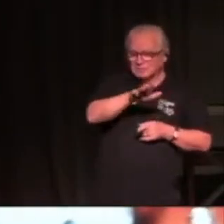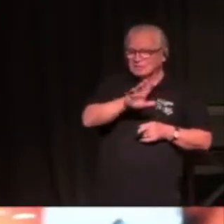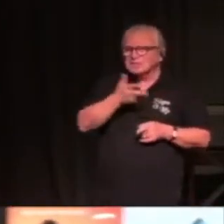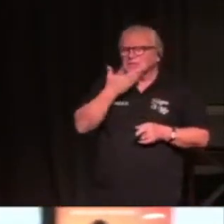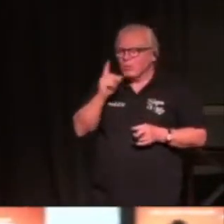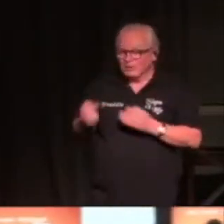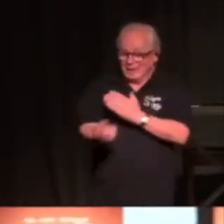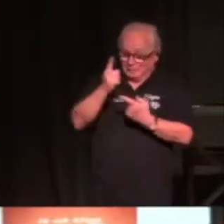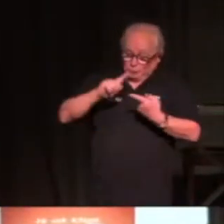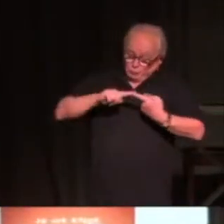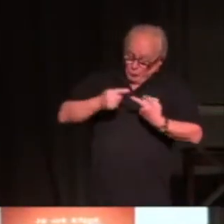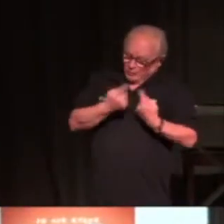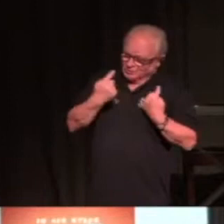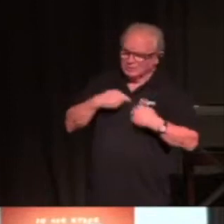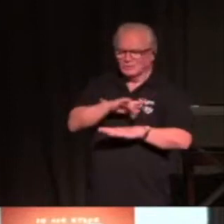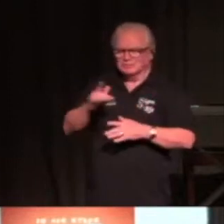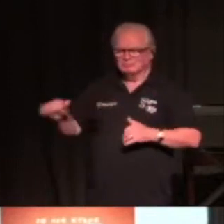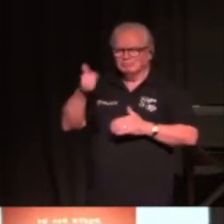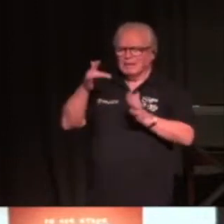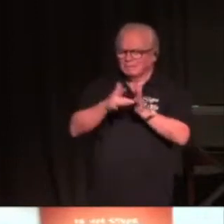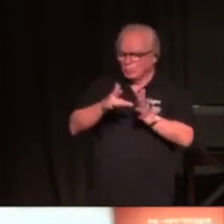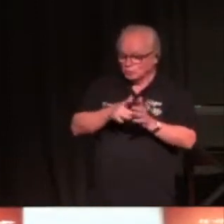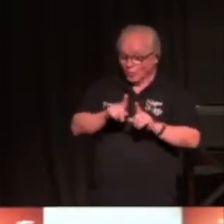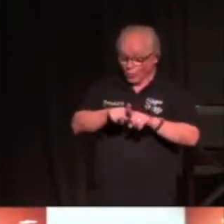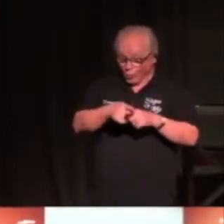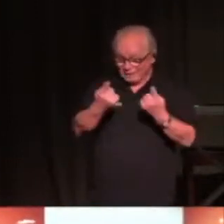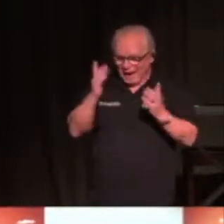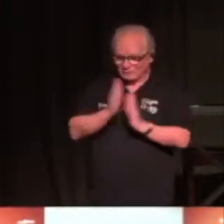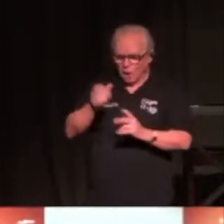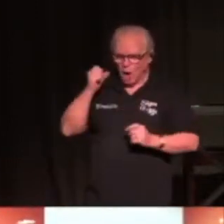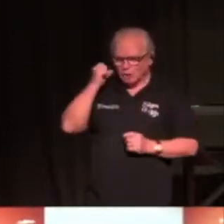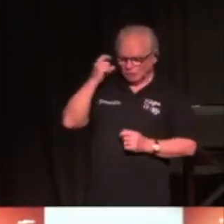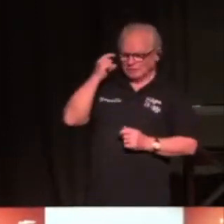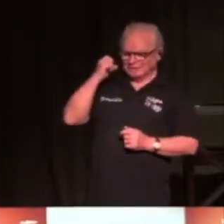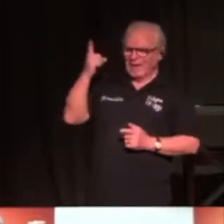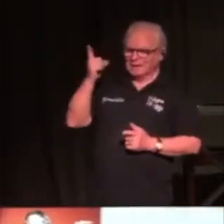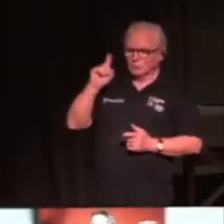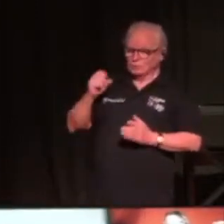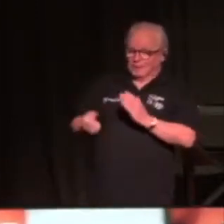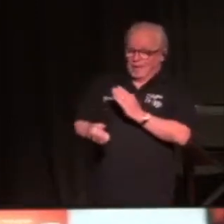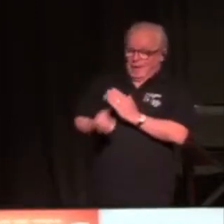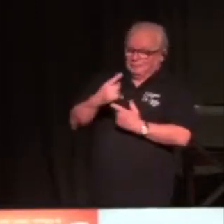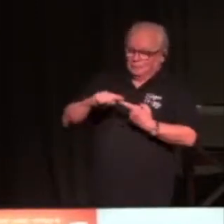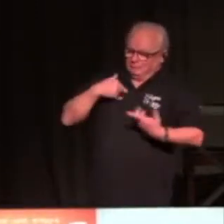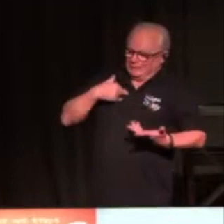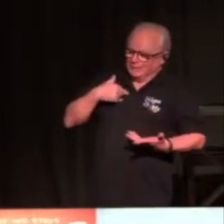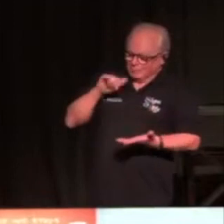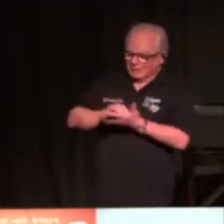to us that matters. It's what we understand is happening to us that